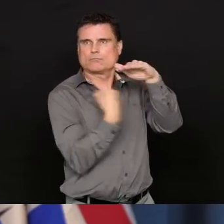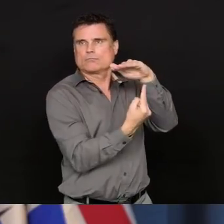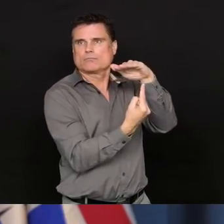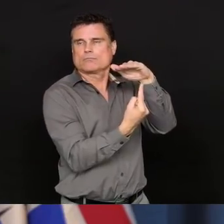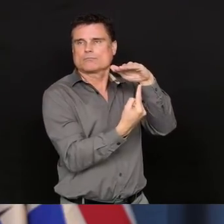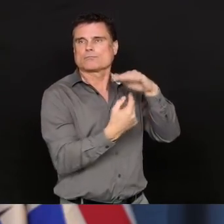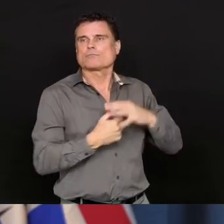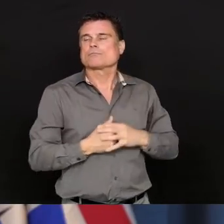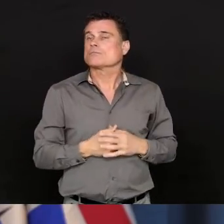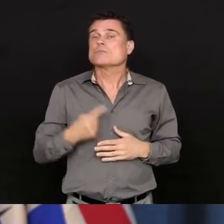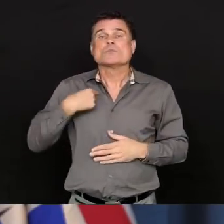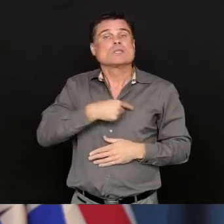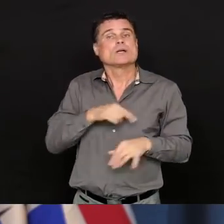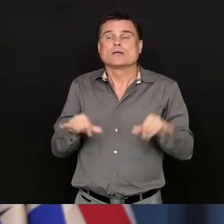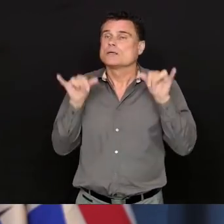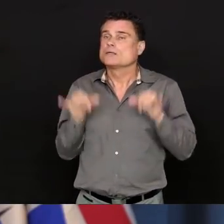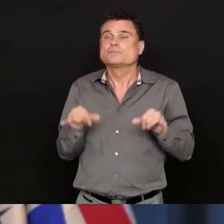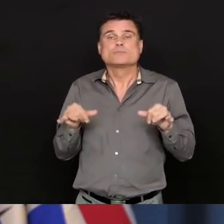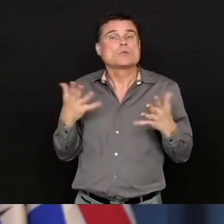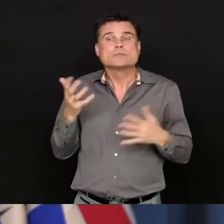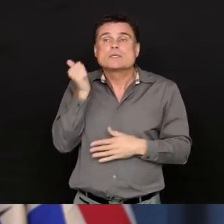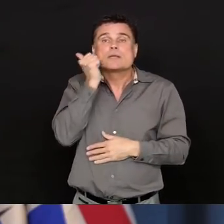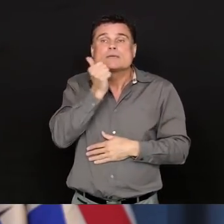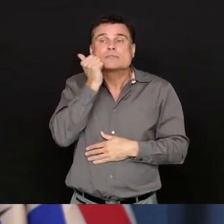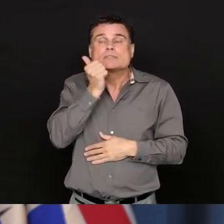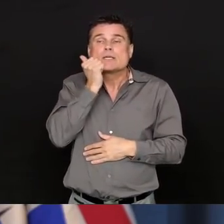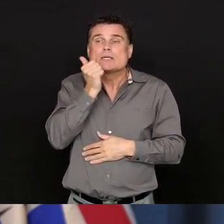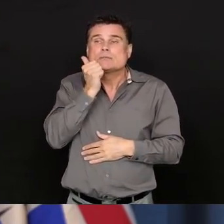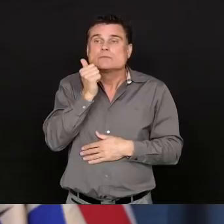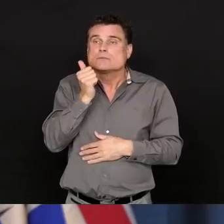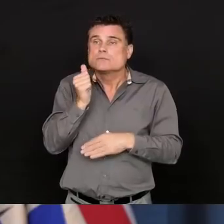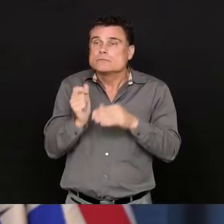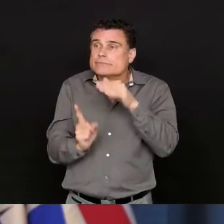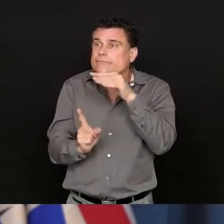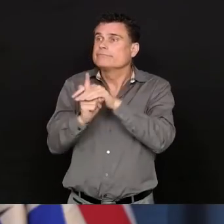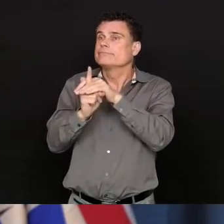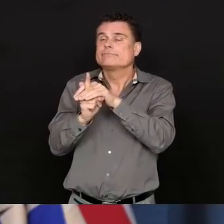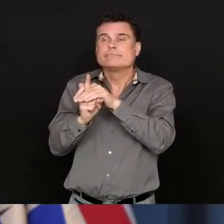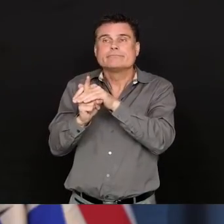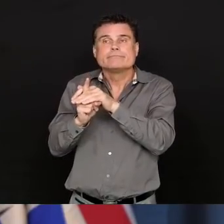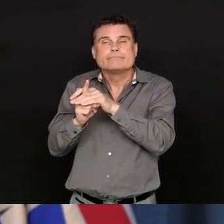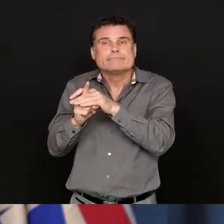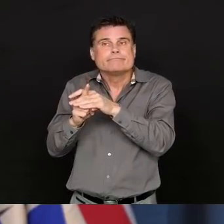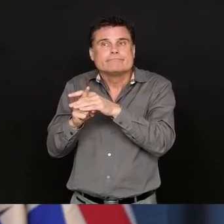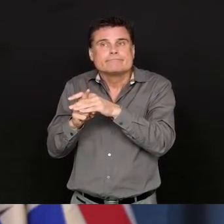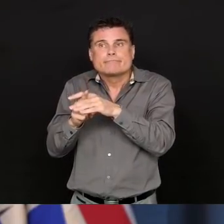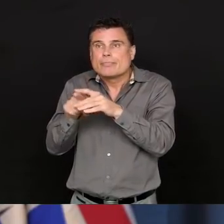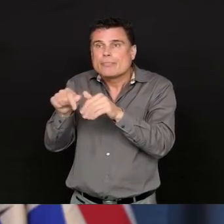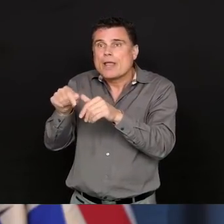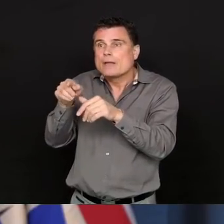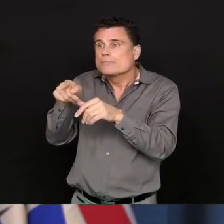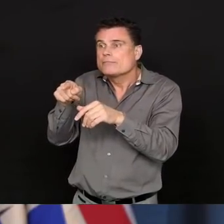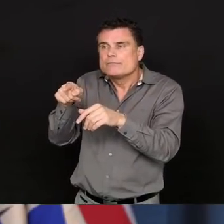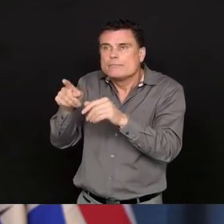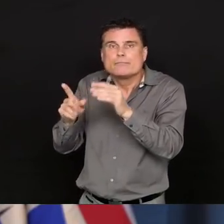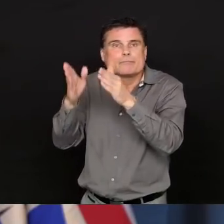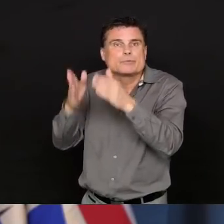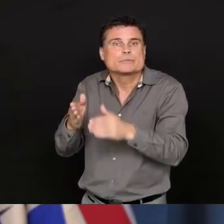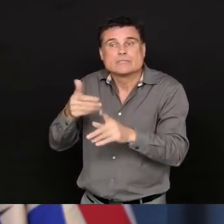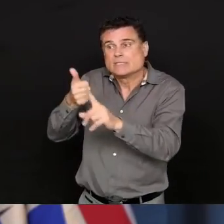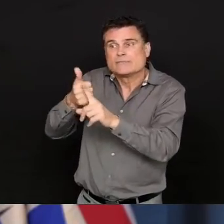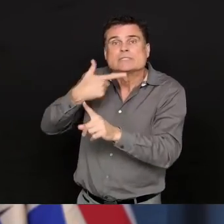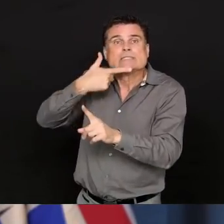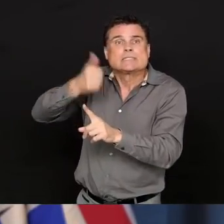care homes. So this could take a turn for the worse for us in the coming week